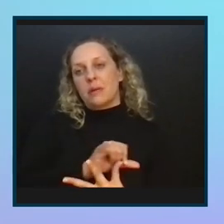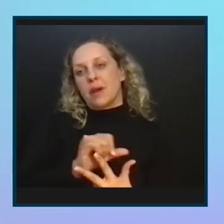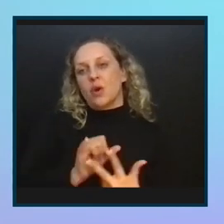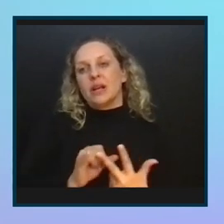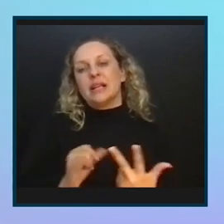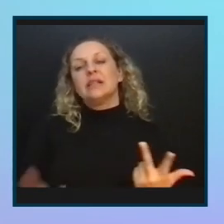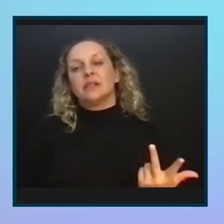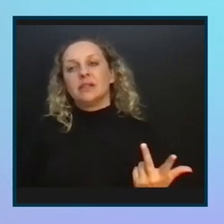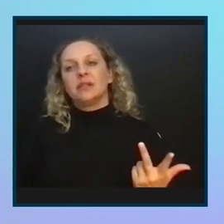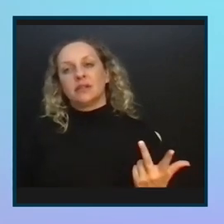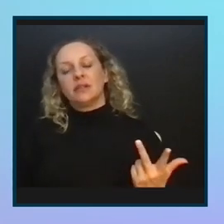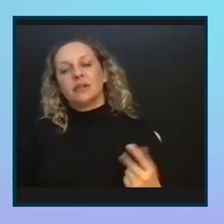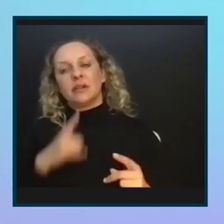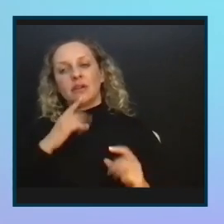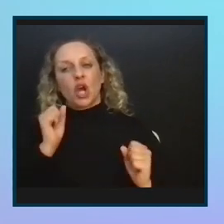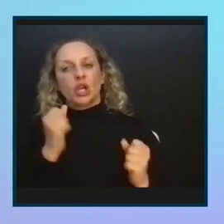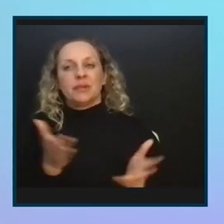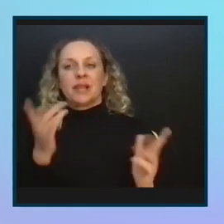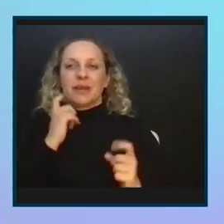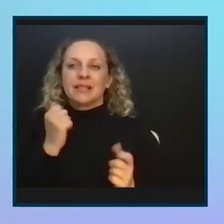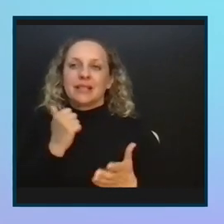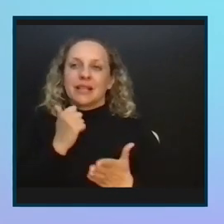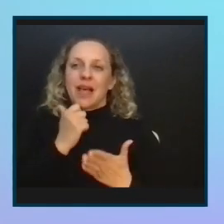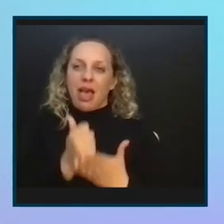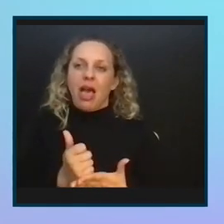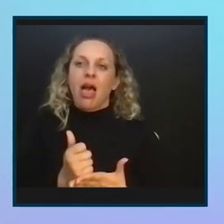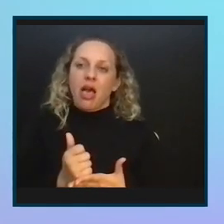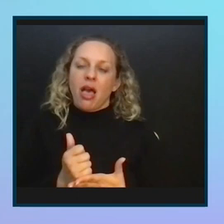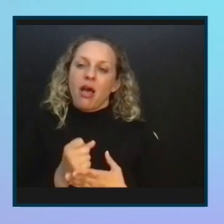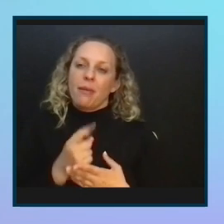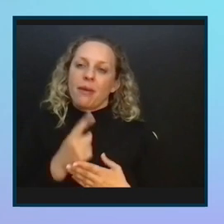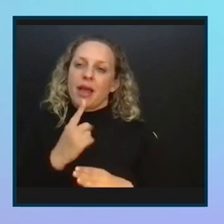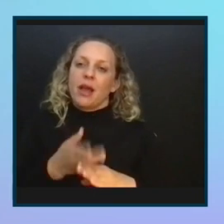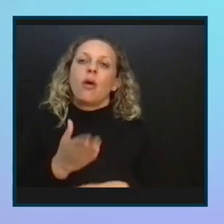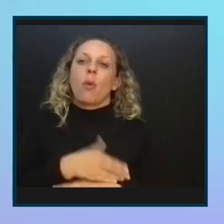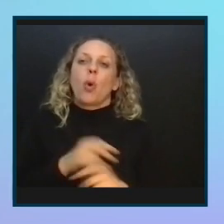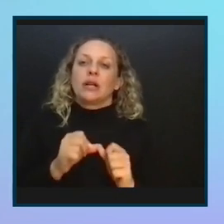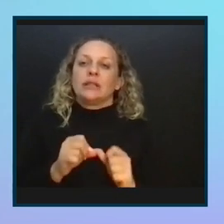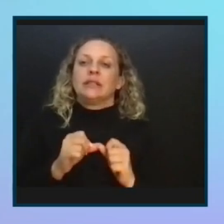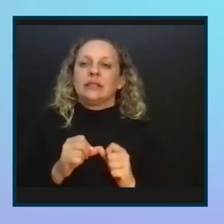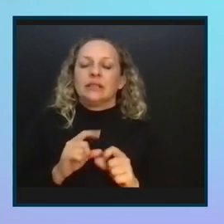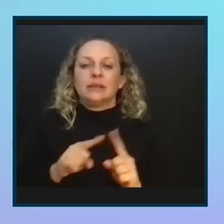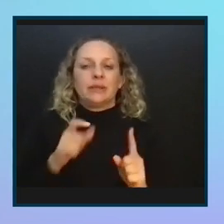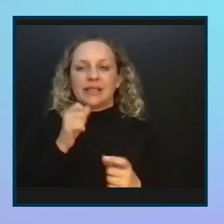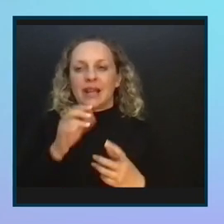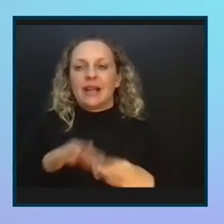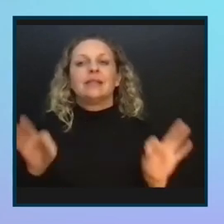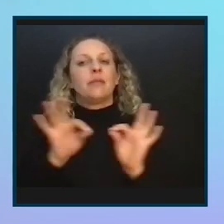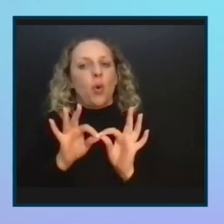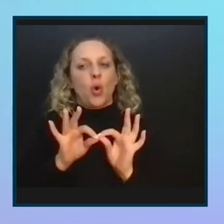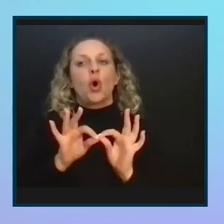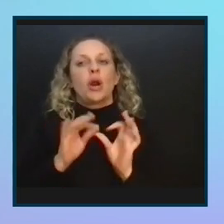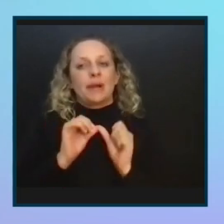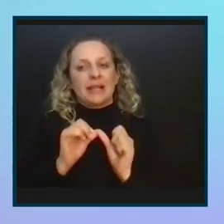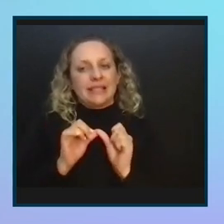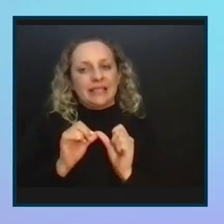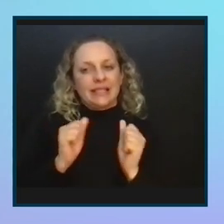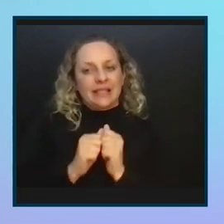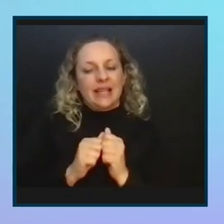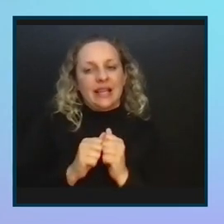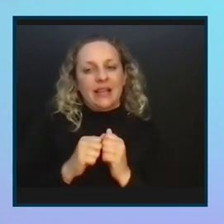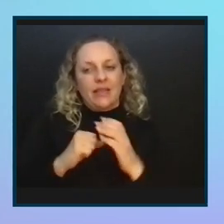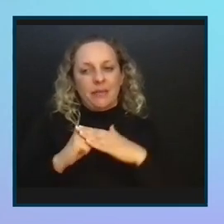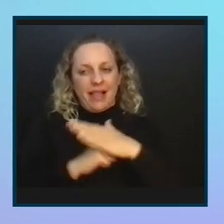looks, that is an awesome thing because it does help make it even more consistent, but it's not as important as making it consistent in the